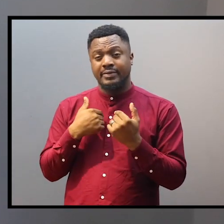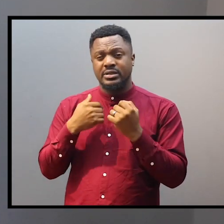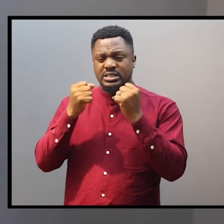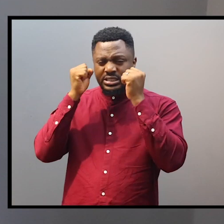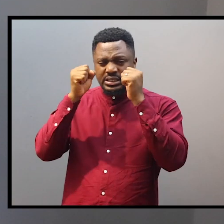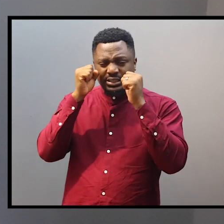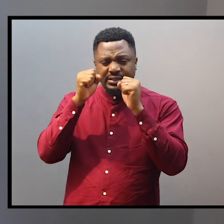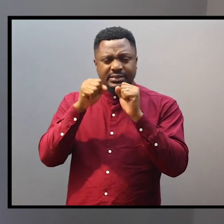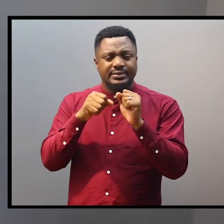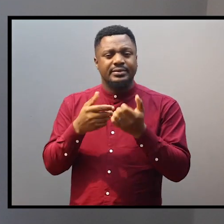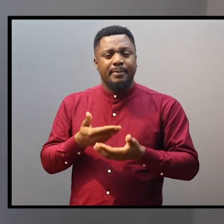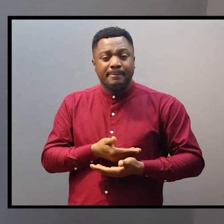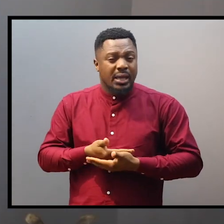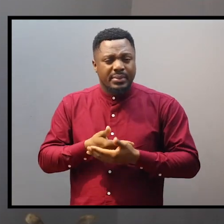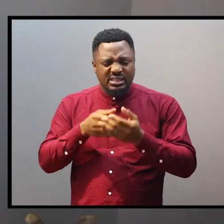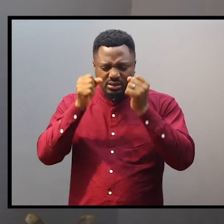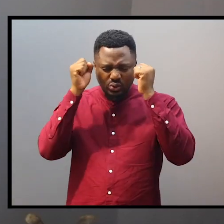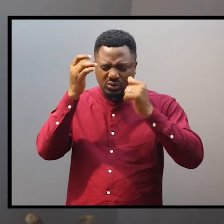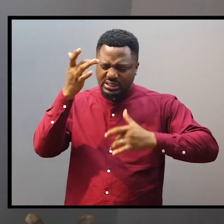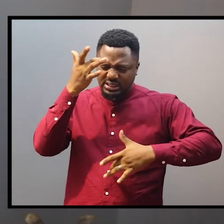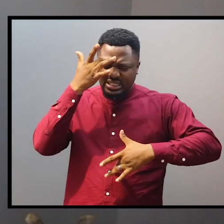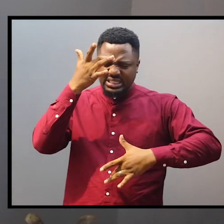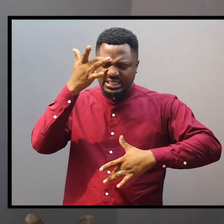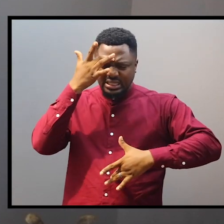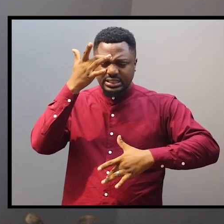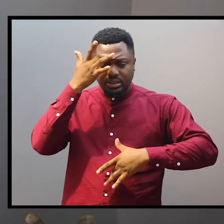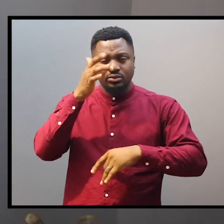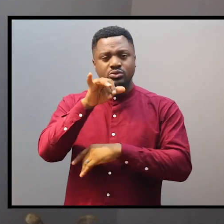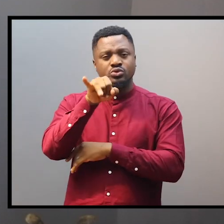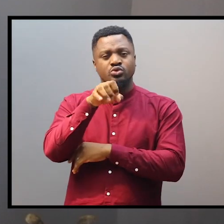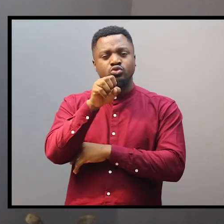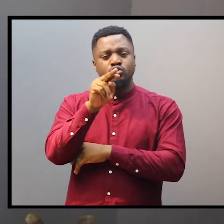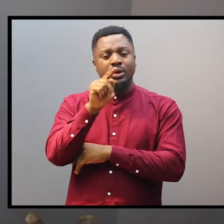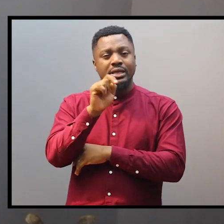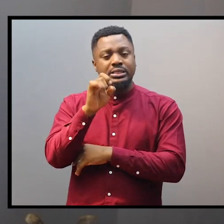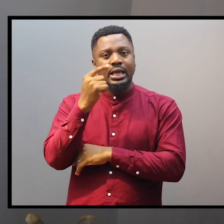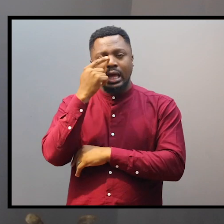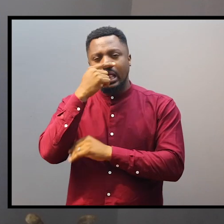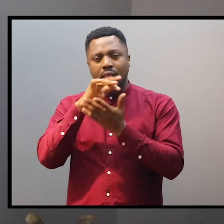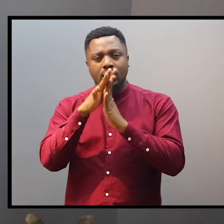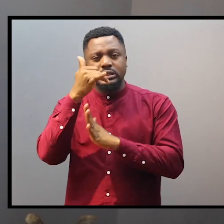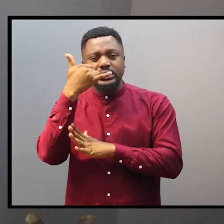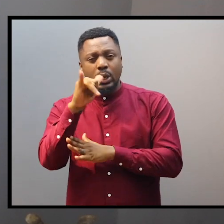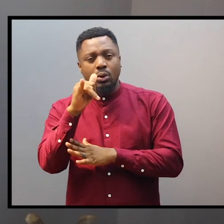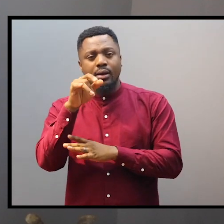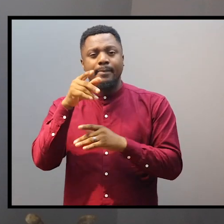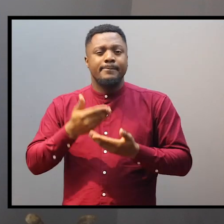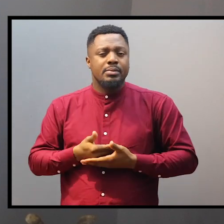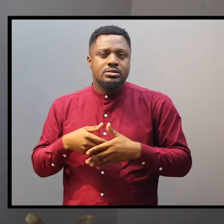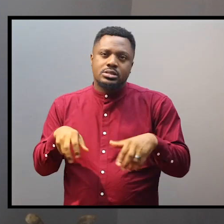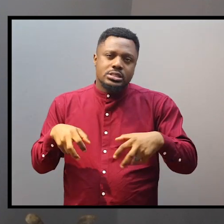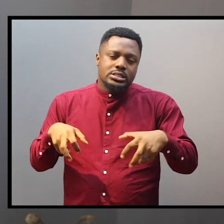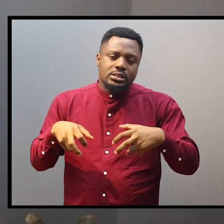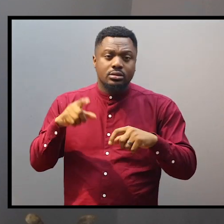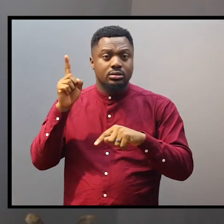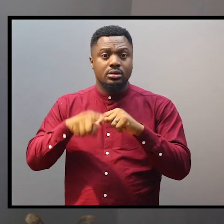having severe infections in early infancy, having jaundice or yellowing of the eyes, having seizures that